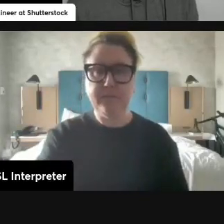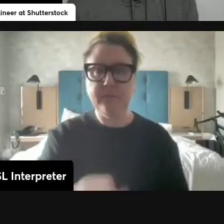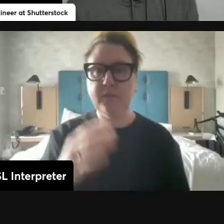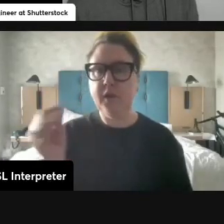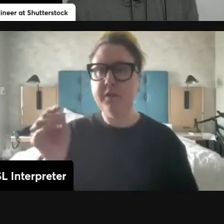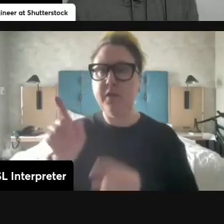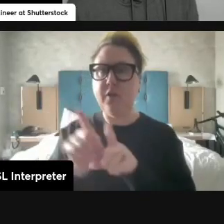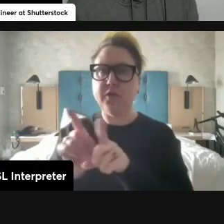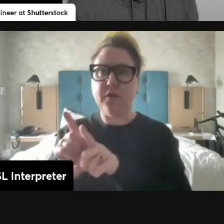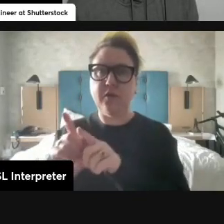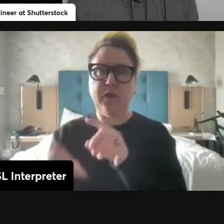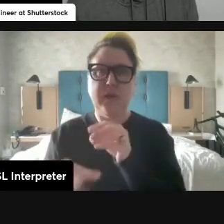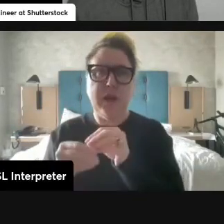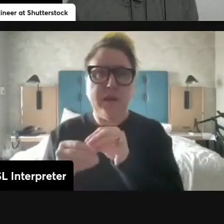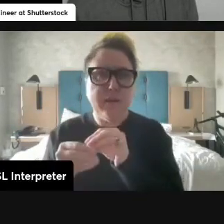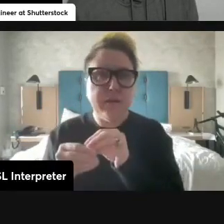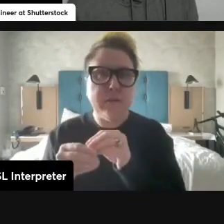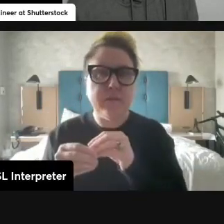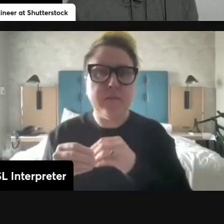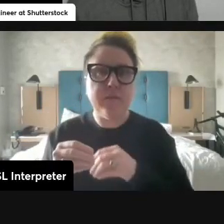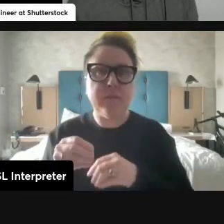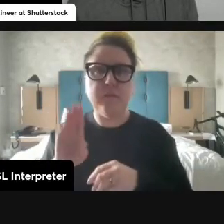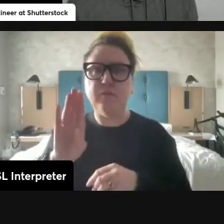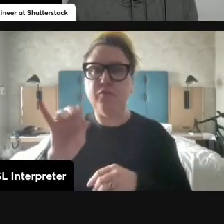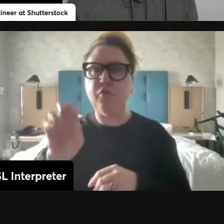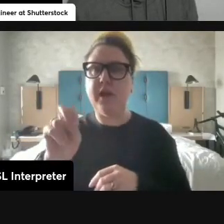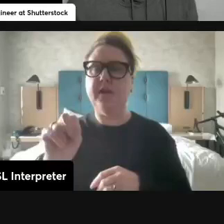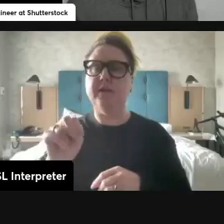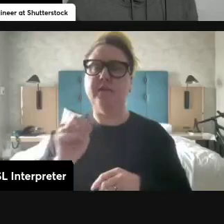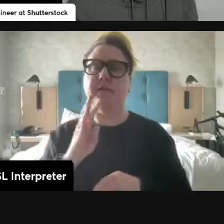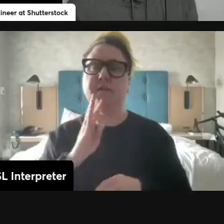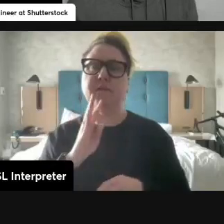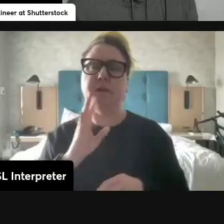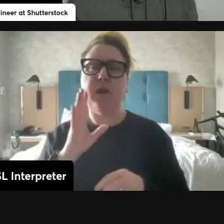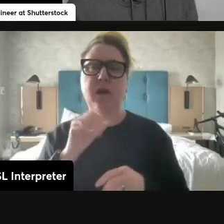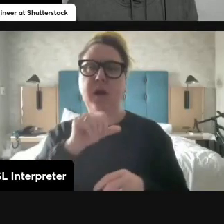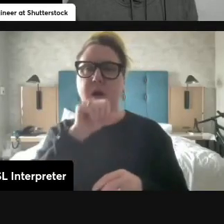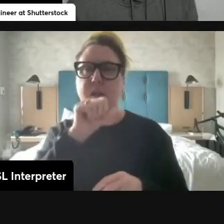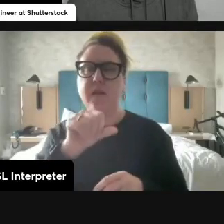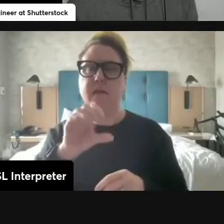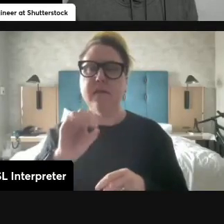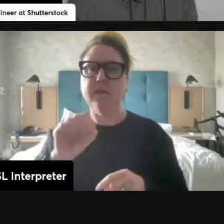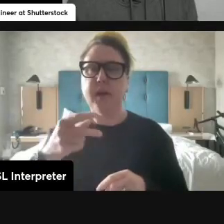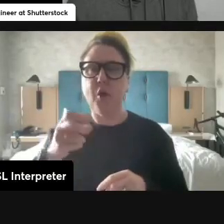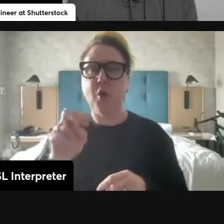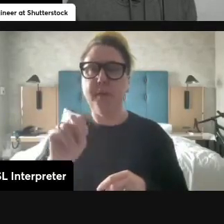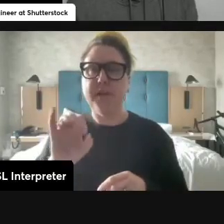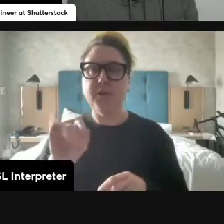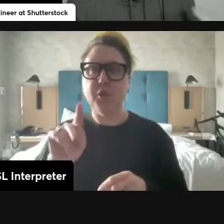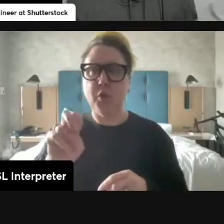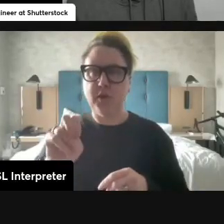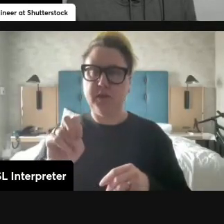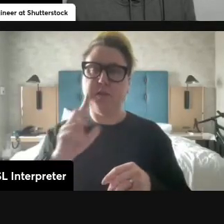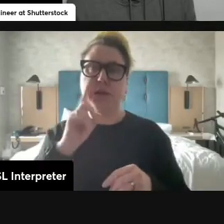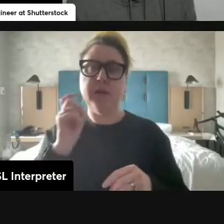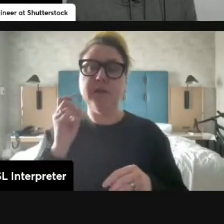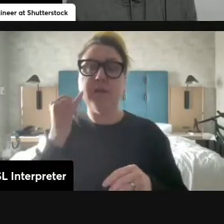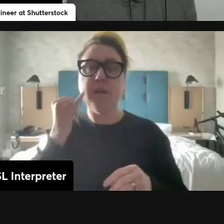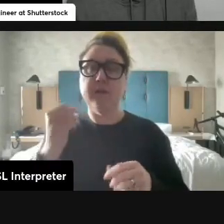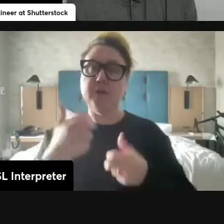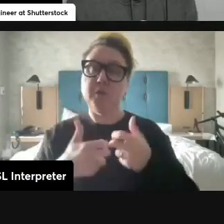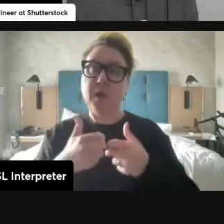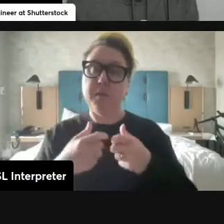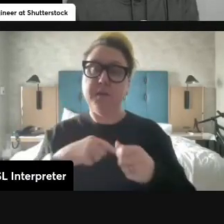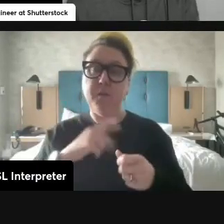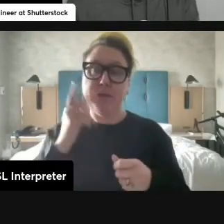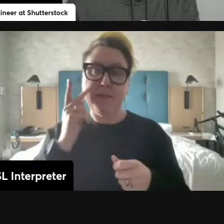I'll chime in just briefly here. I love the open source nature of the core of Backstage as well, because that means if there's a problem that we're experiencing